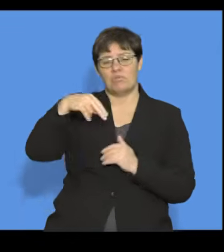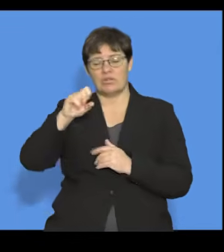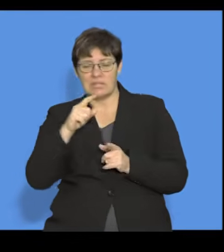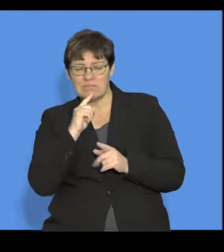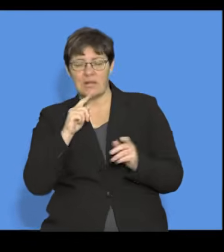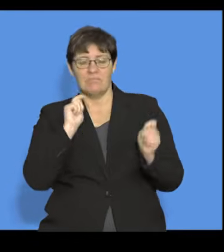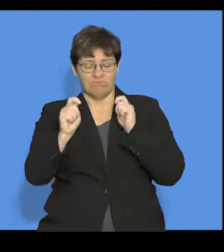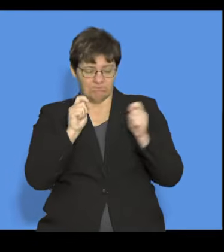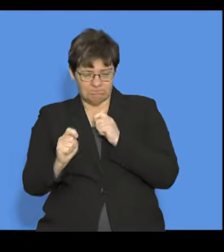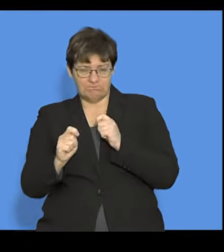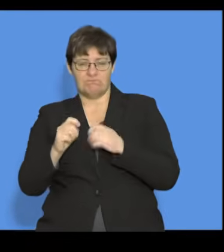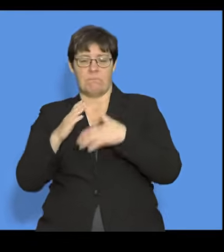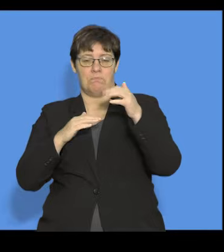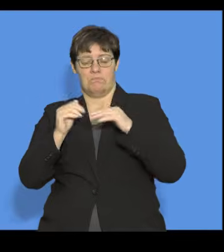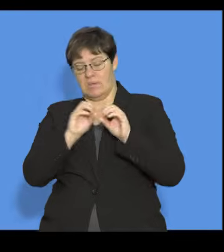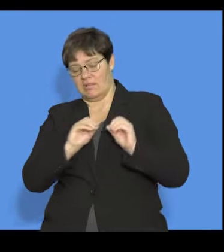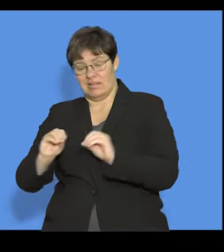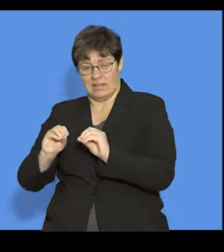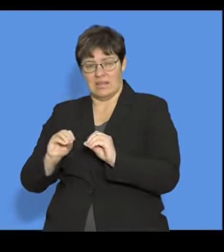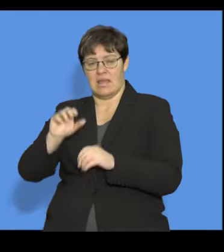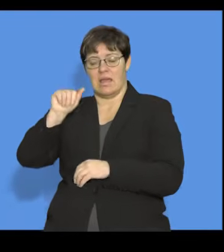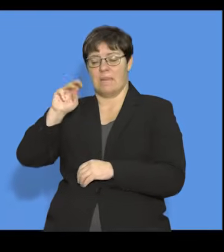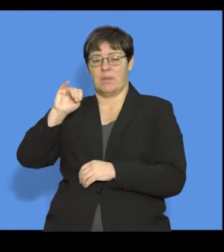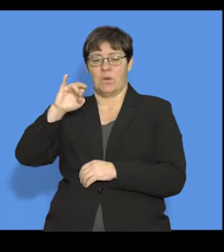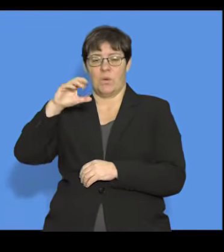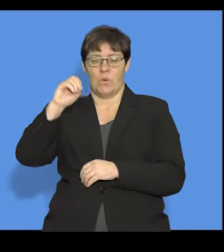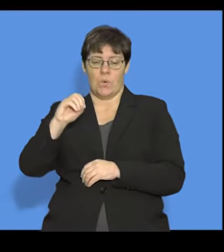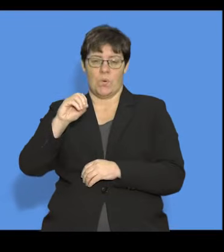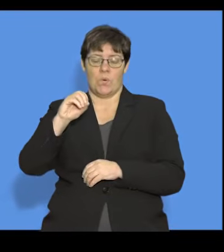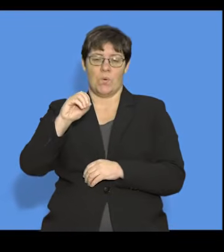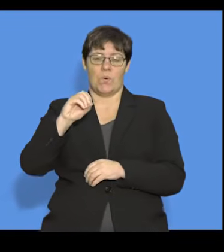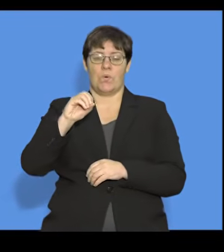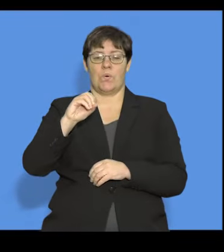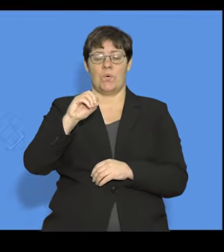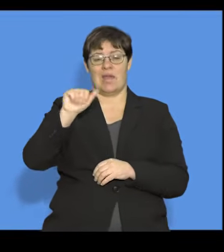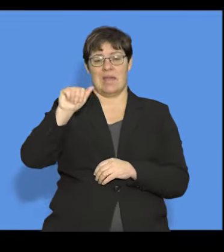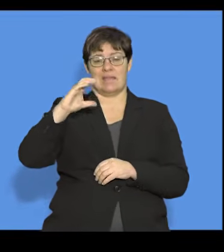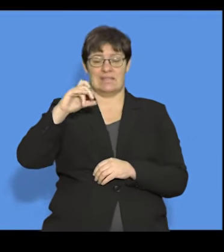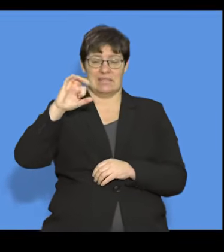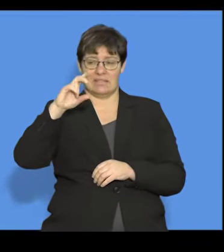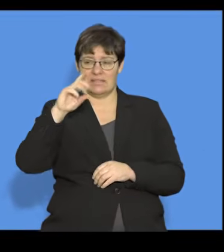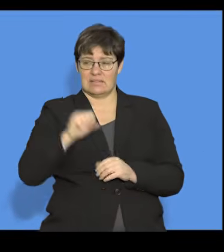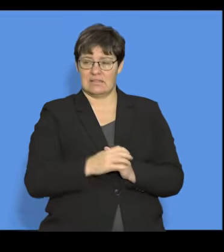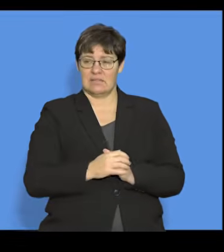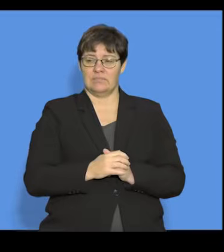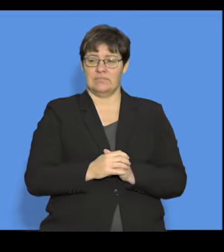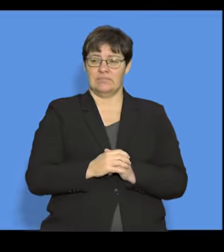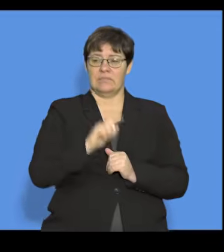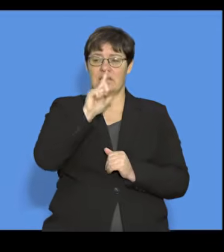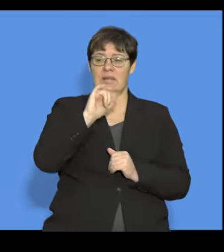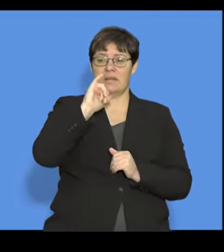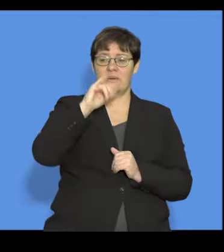called amino acids. Lipase, a group of enzymes that catalyze the breakdown of lipids and fats.